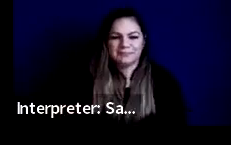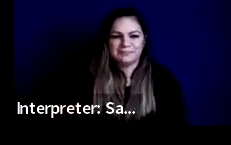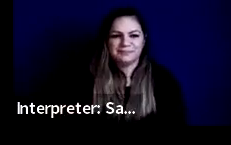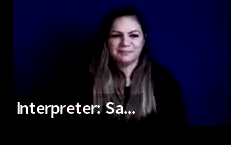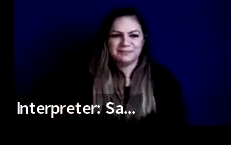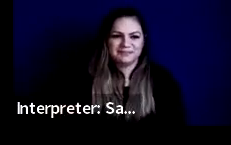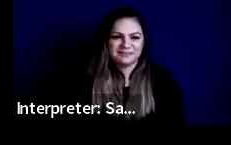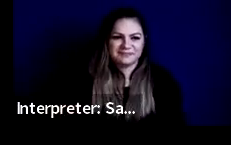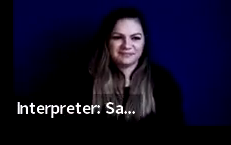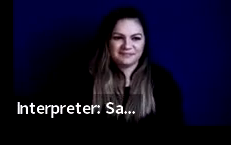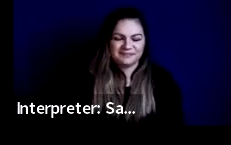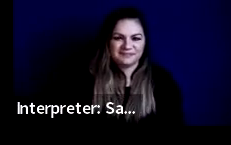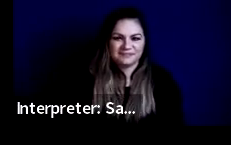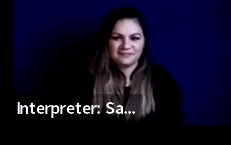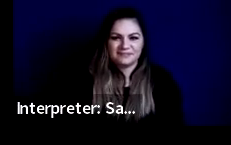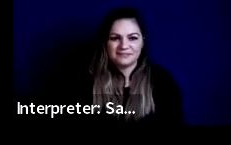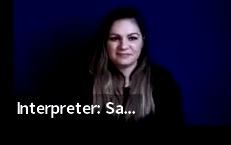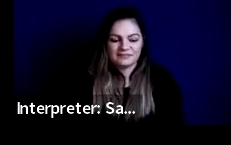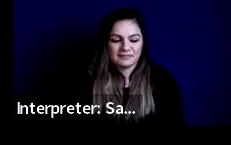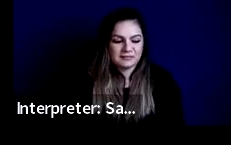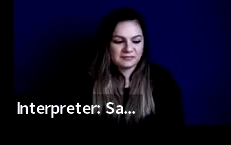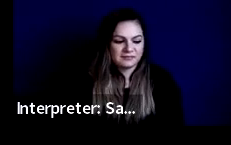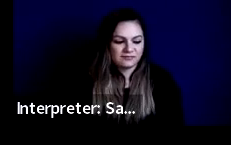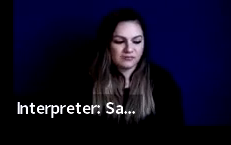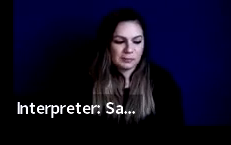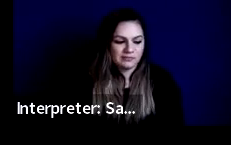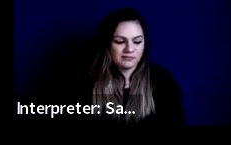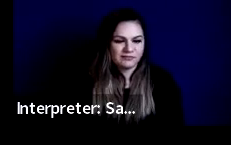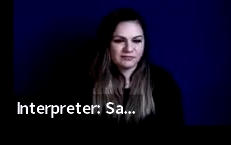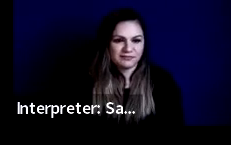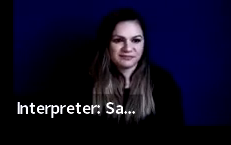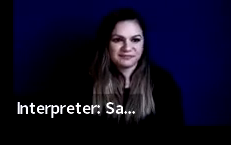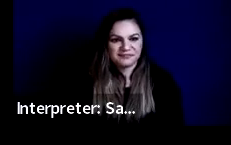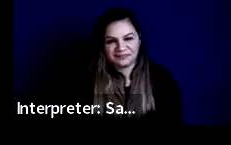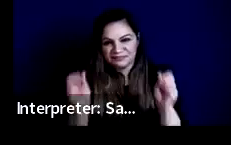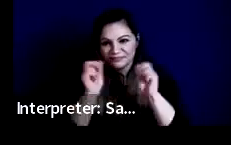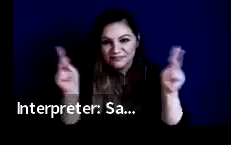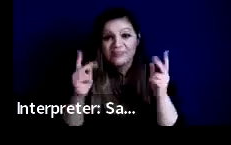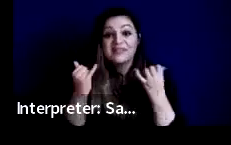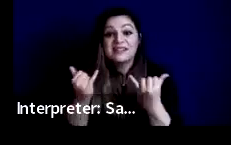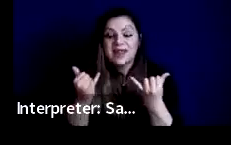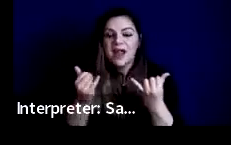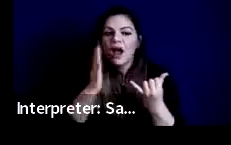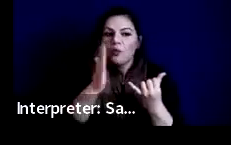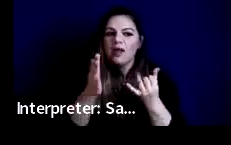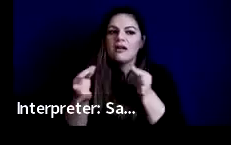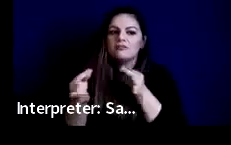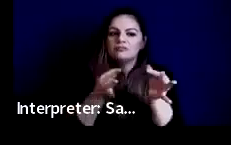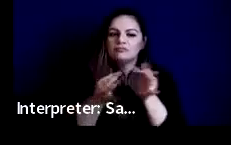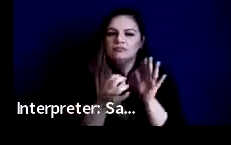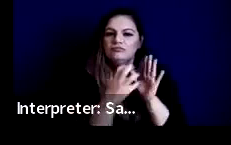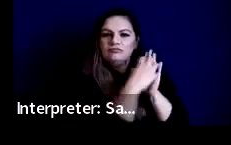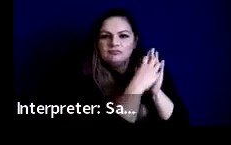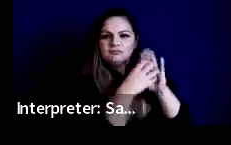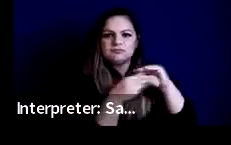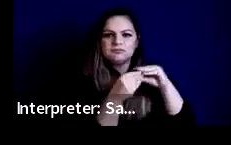Okay, so we're going to share here with you a little vignette of Sam. Sam, we're going to sort of talk about